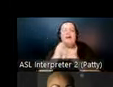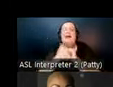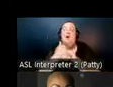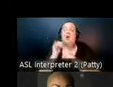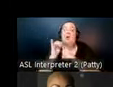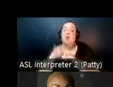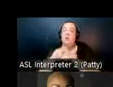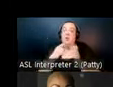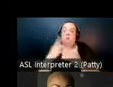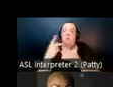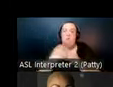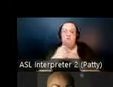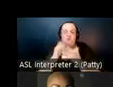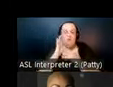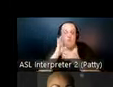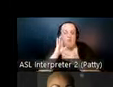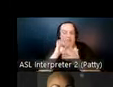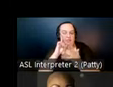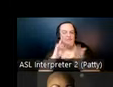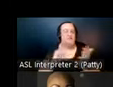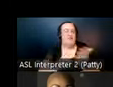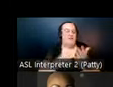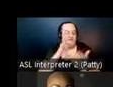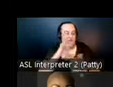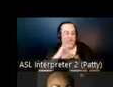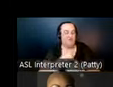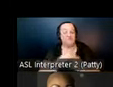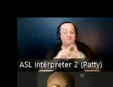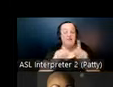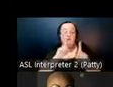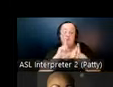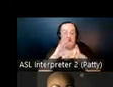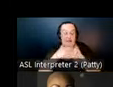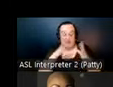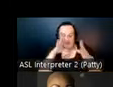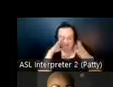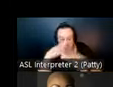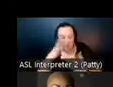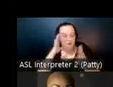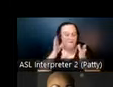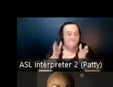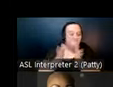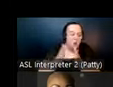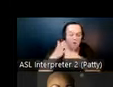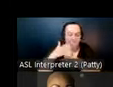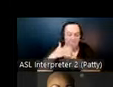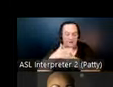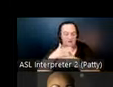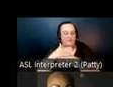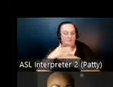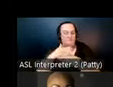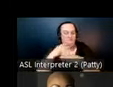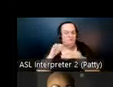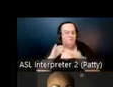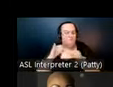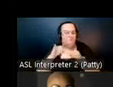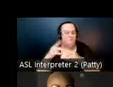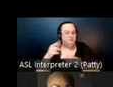will be identified for us. But our focus is going to be on small and medium-sized parks.